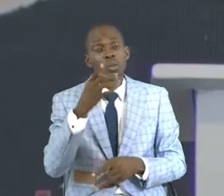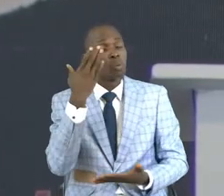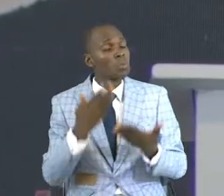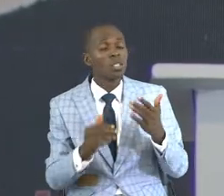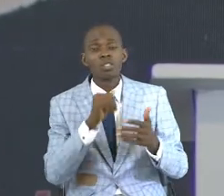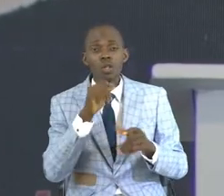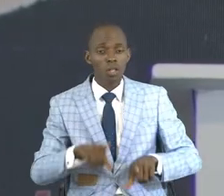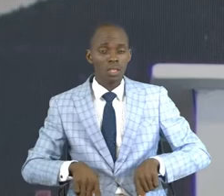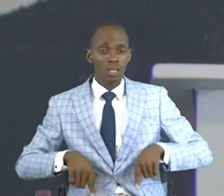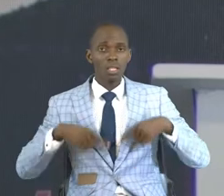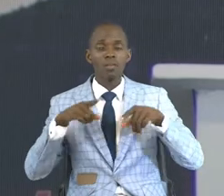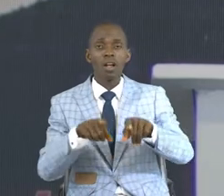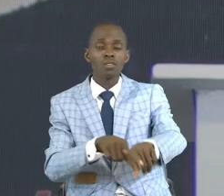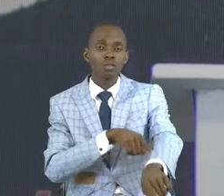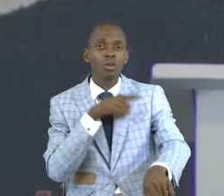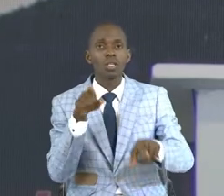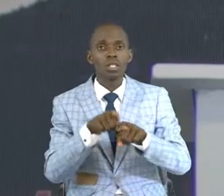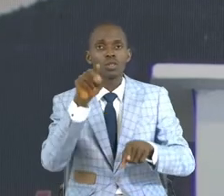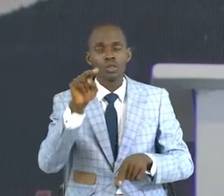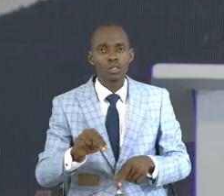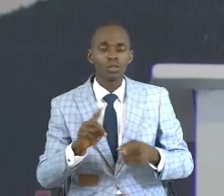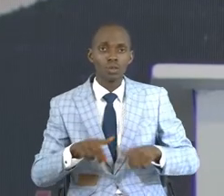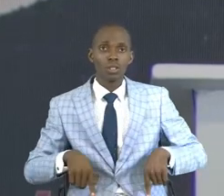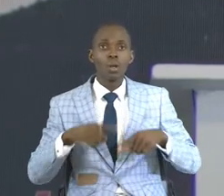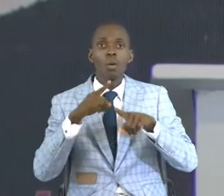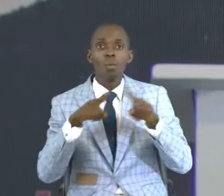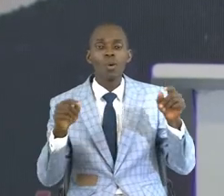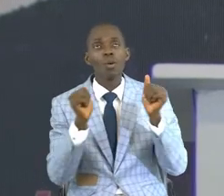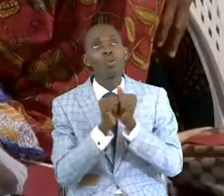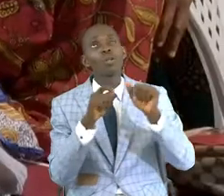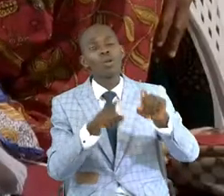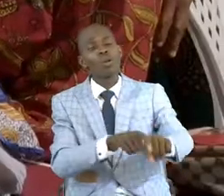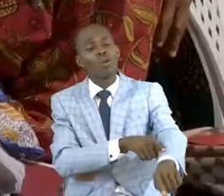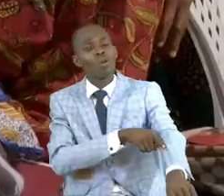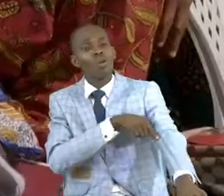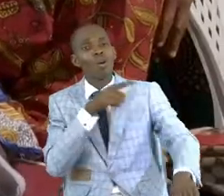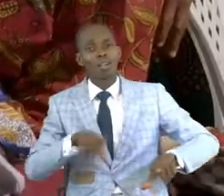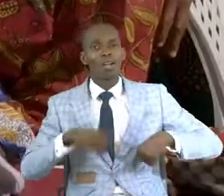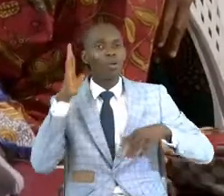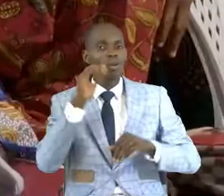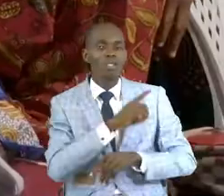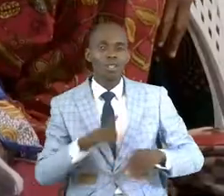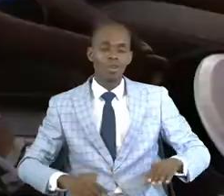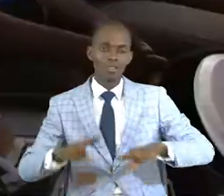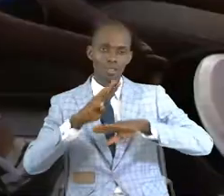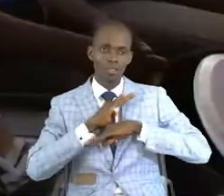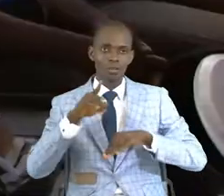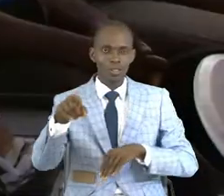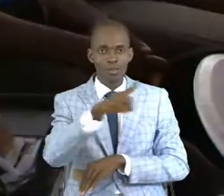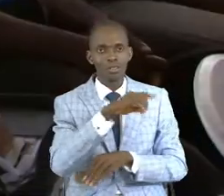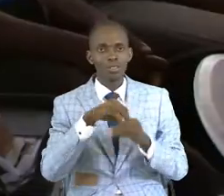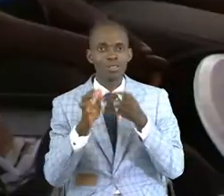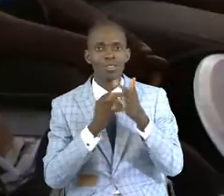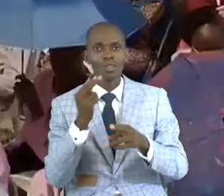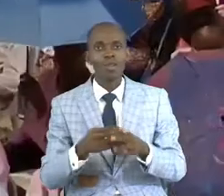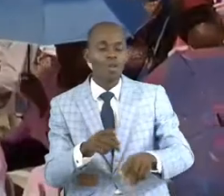to live, but with long life will the Lord satisfy you. Long life. Long